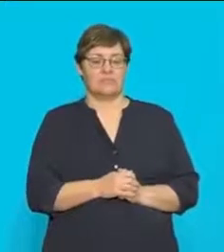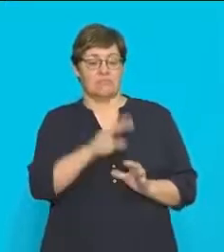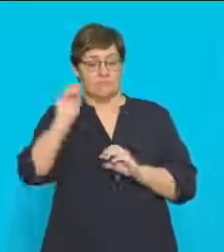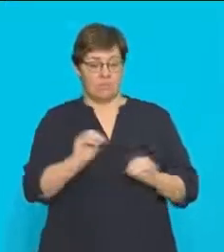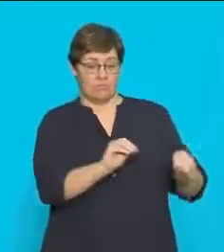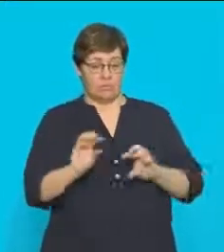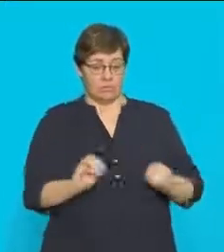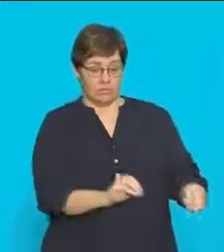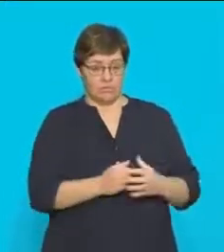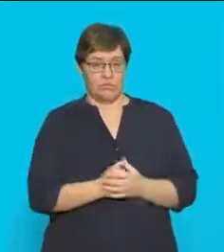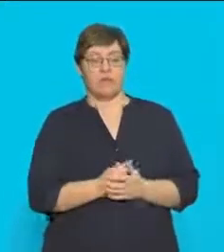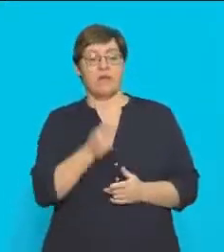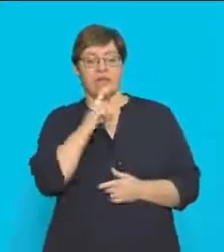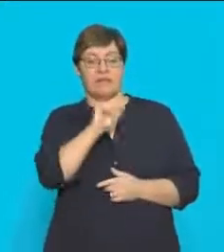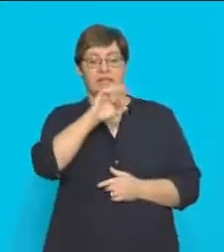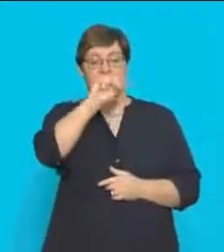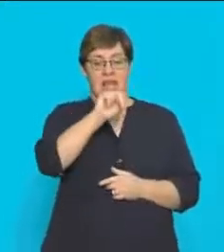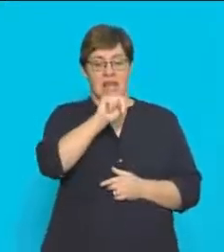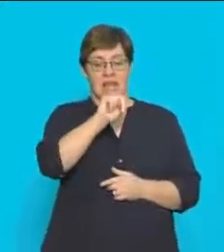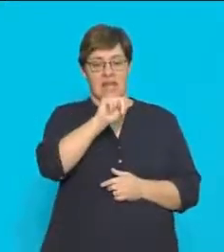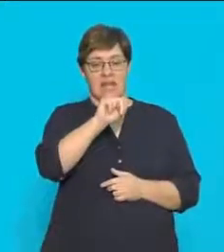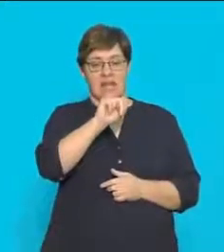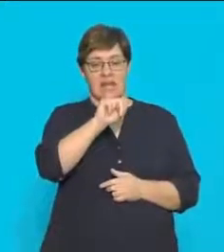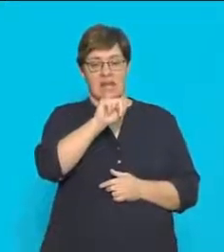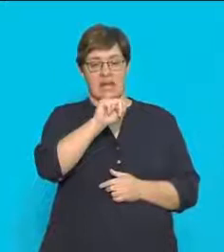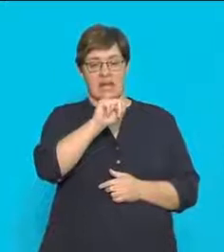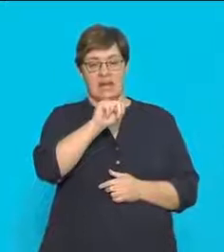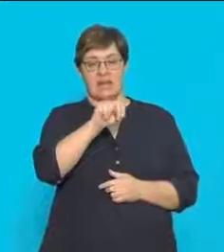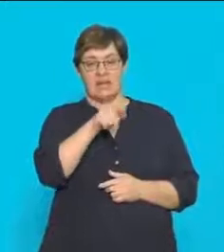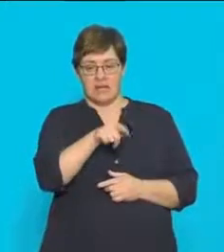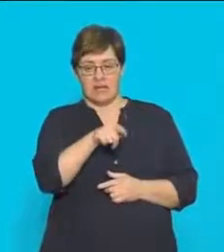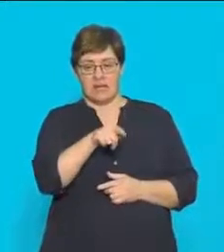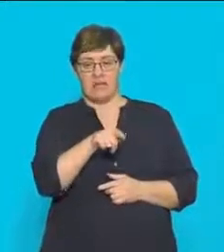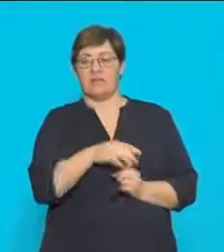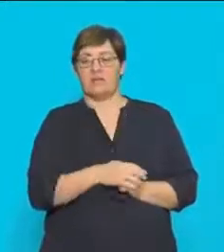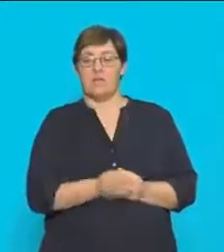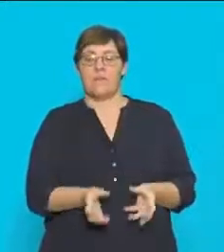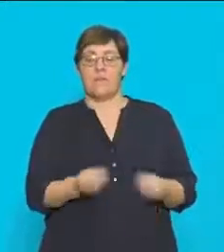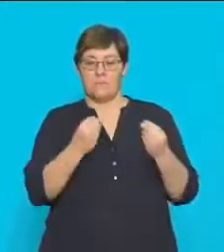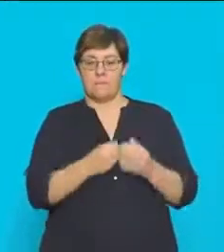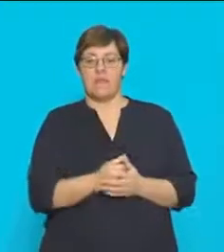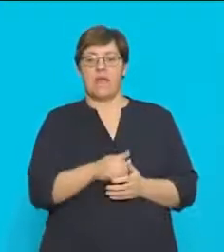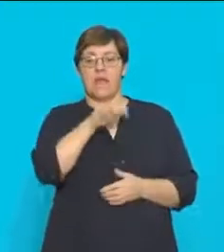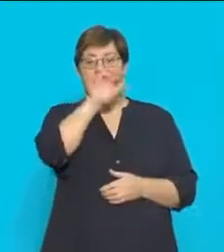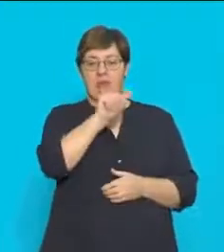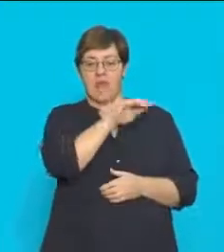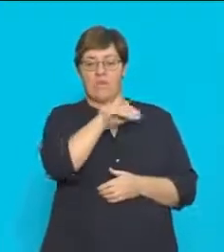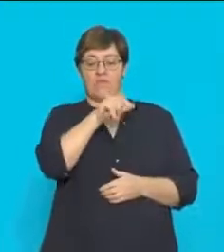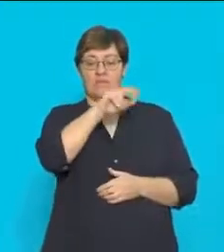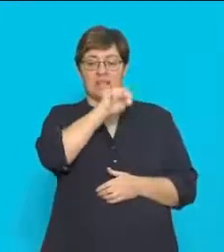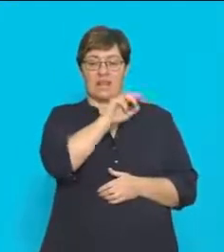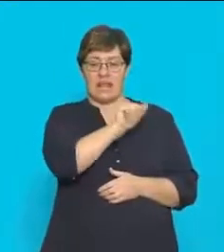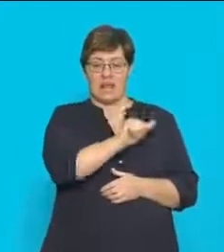Substituting, we're going to get sine over sine A, and there's the 40 we just found now, equals to B, which is